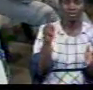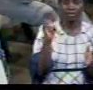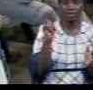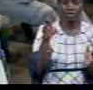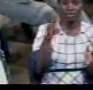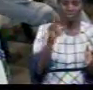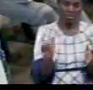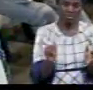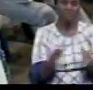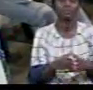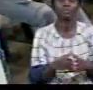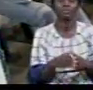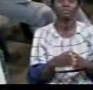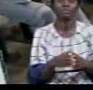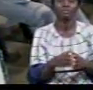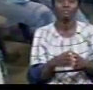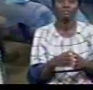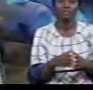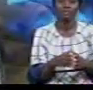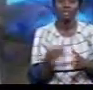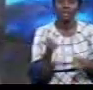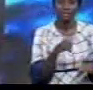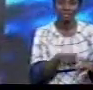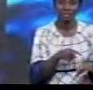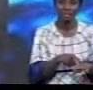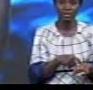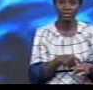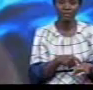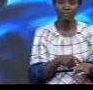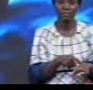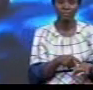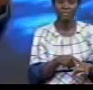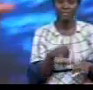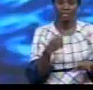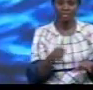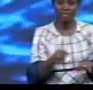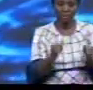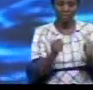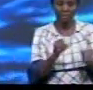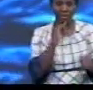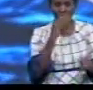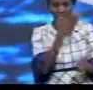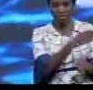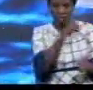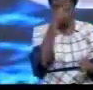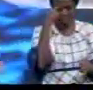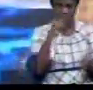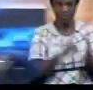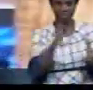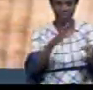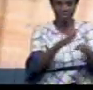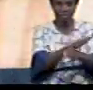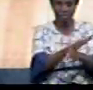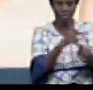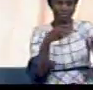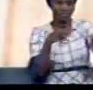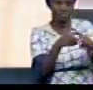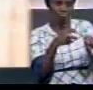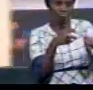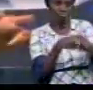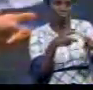there, because the battery is fully charged. And as you are watching and the battery is going